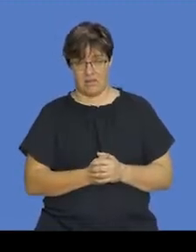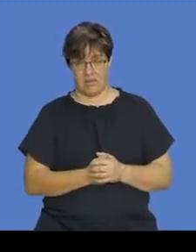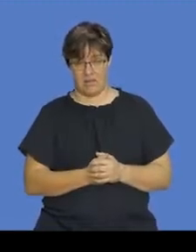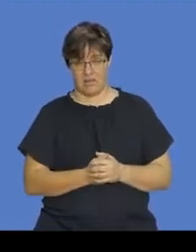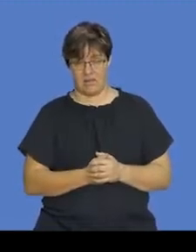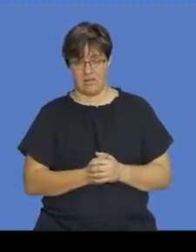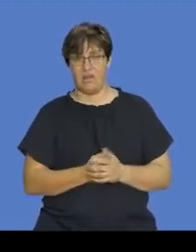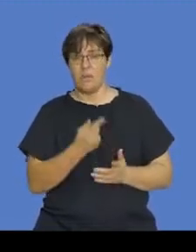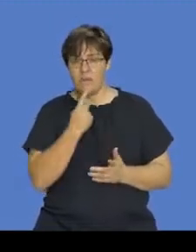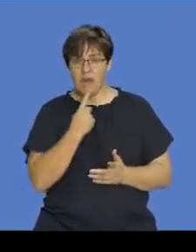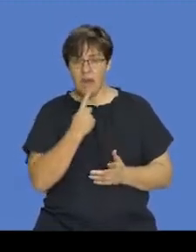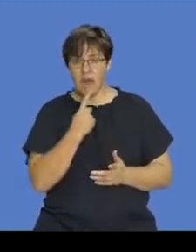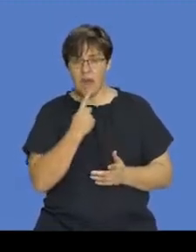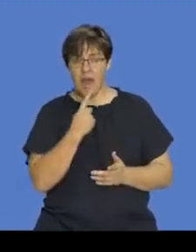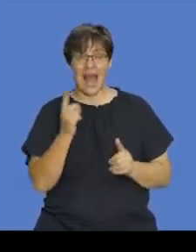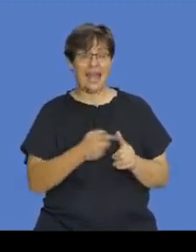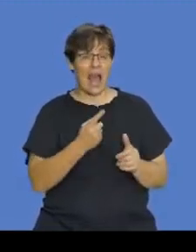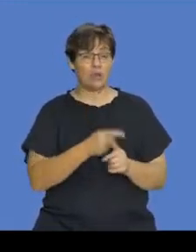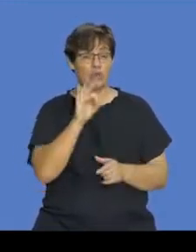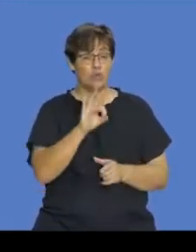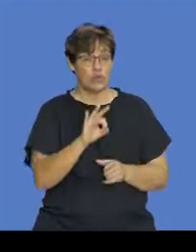But we're just going to count the 3 once,